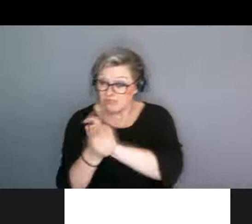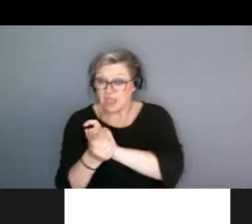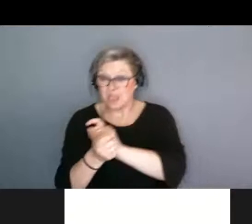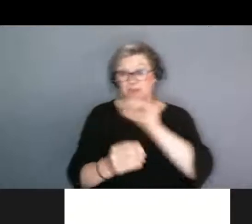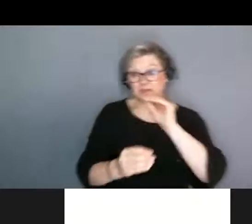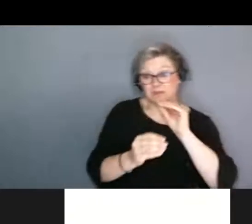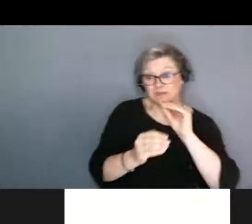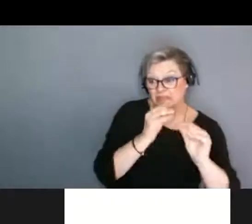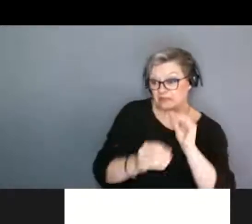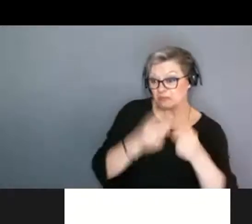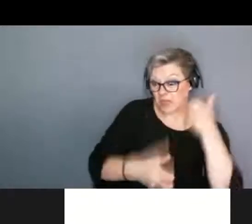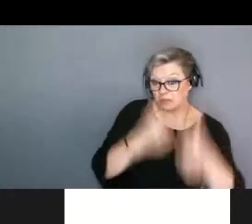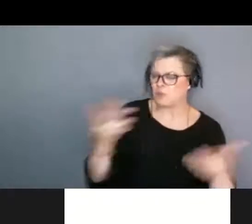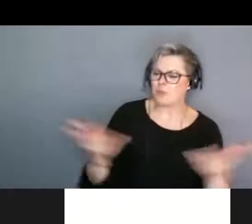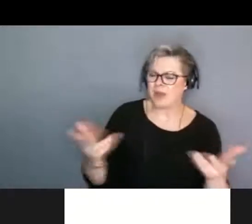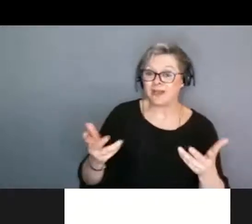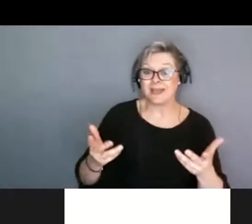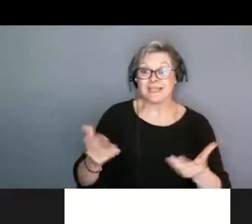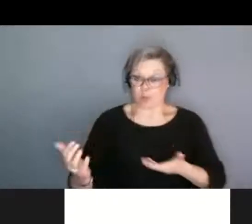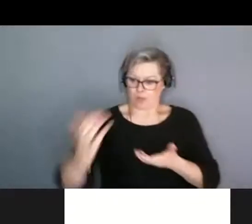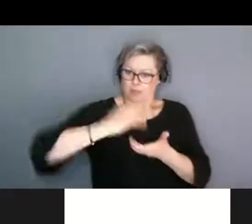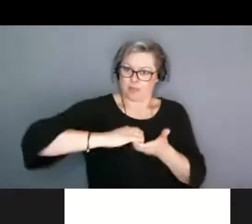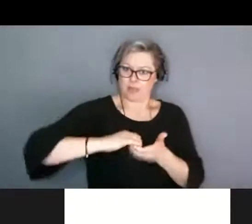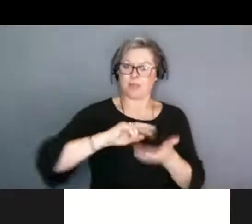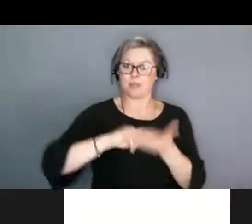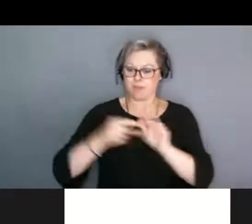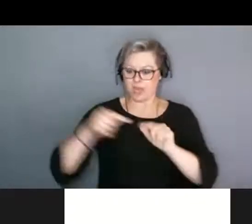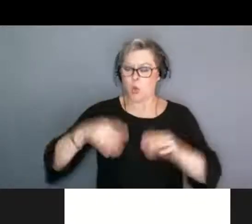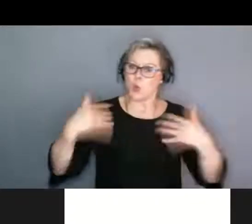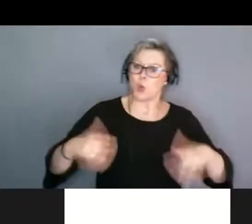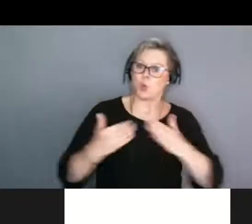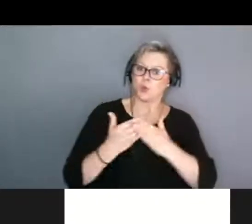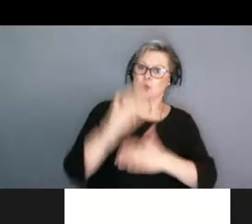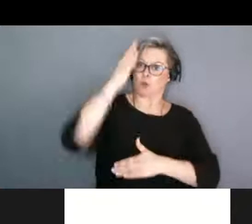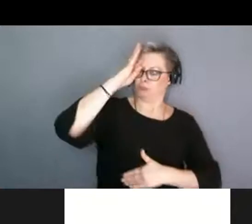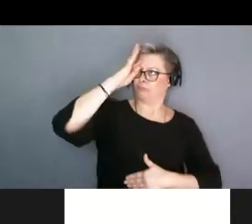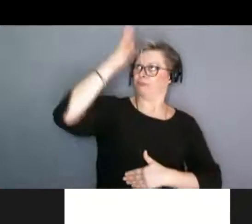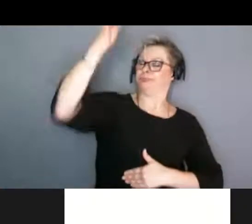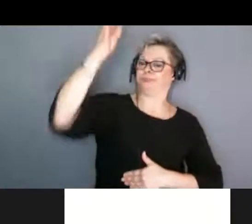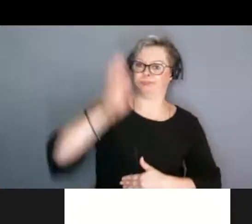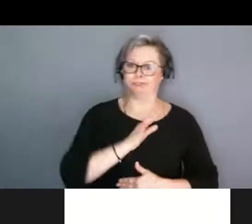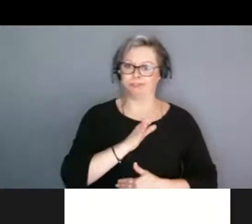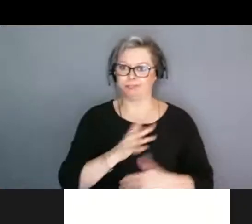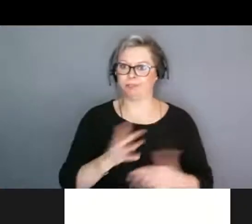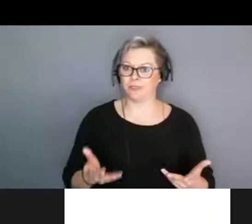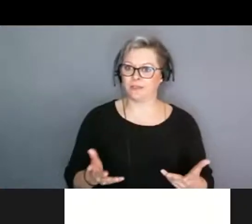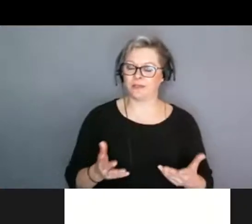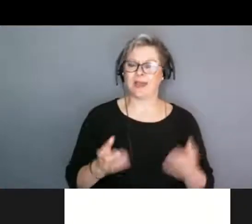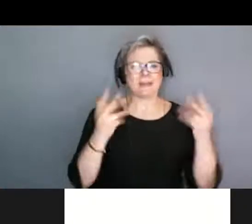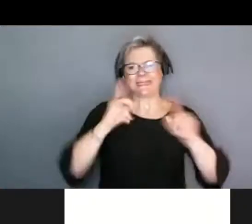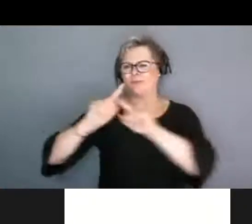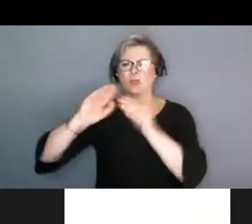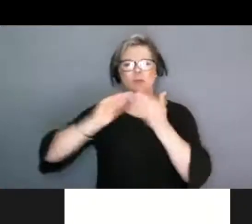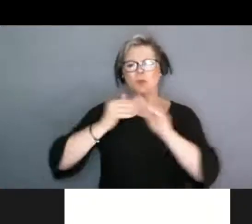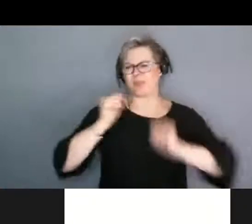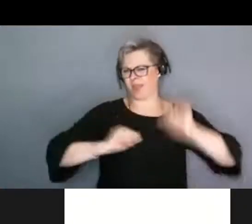we do with the community creates original work. So although there are many community theaters